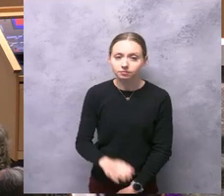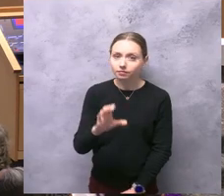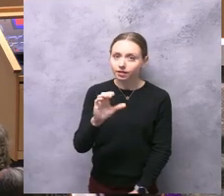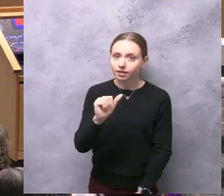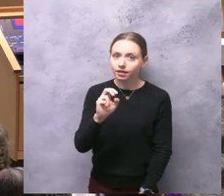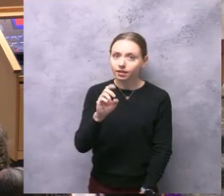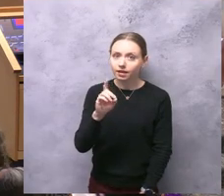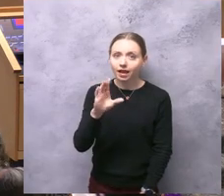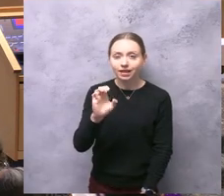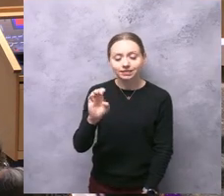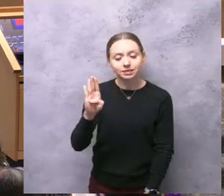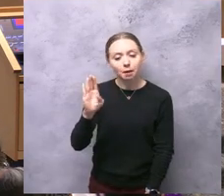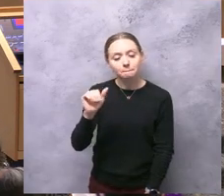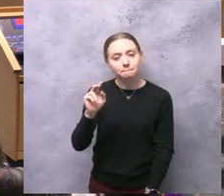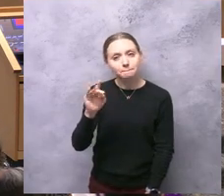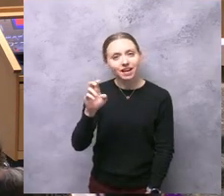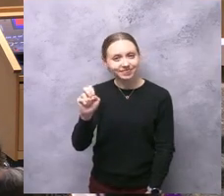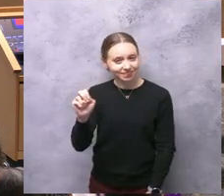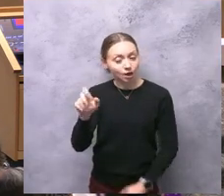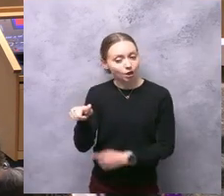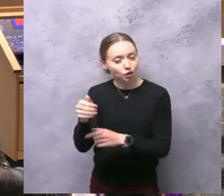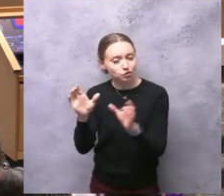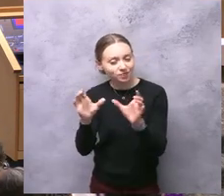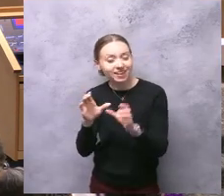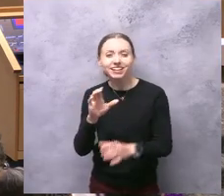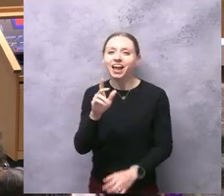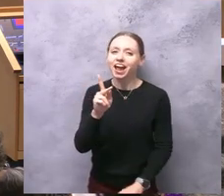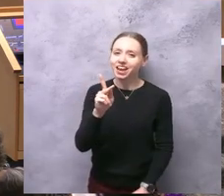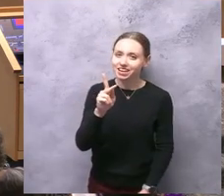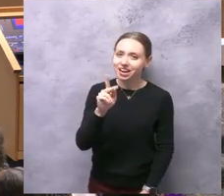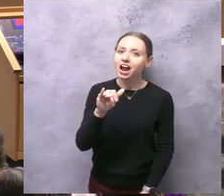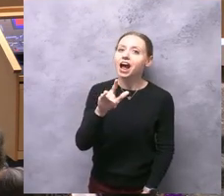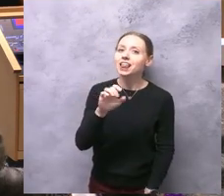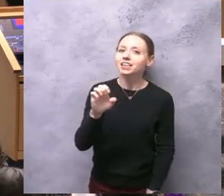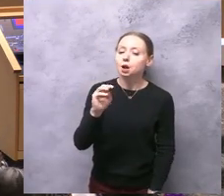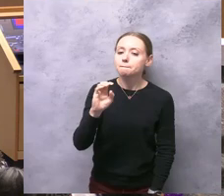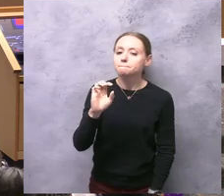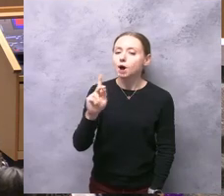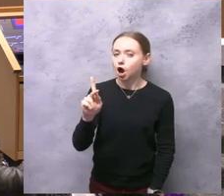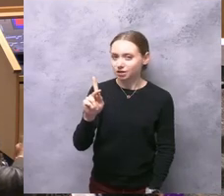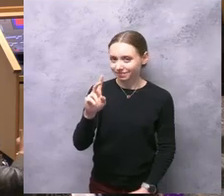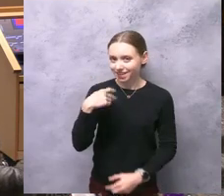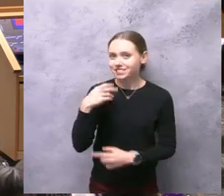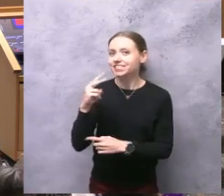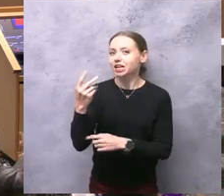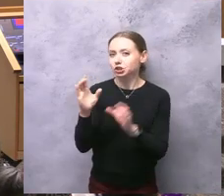Candace Banda got another certificate, and Kylie Mock got a second certificate.